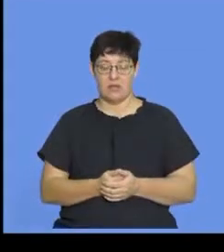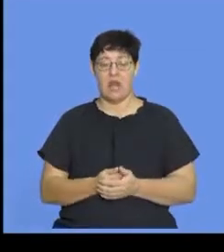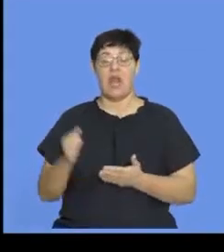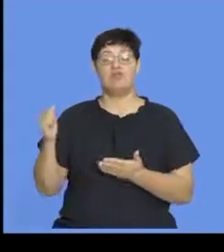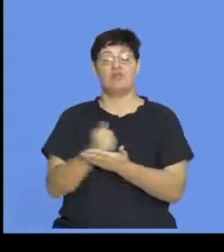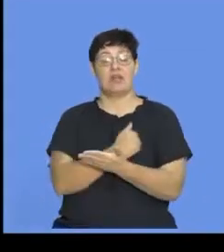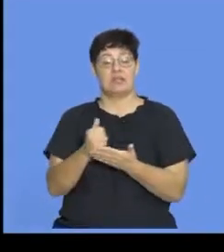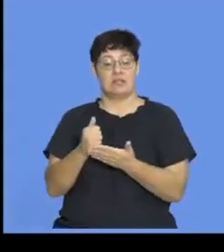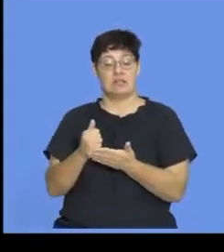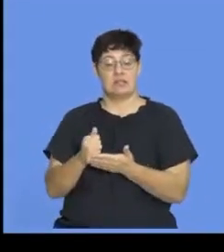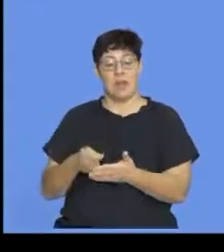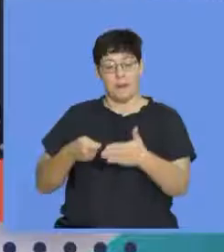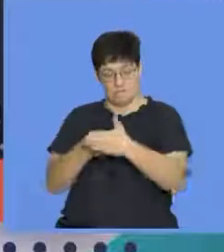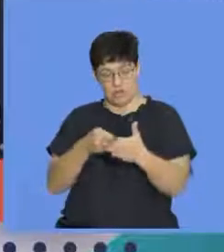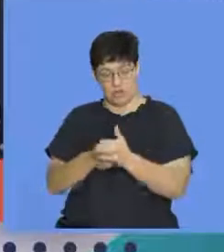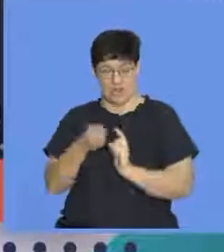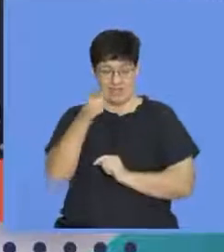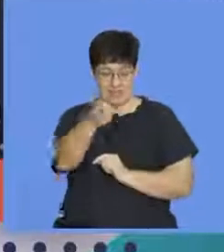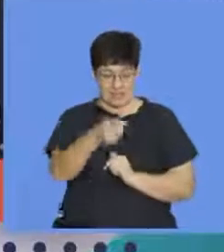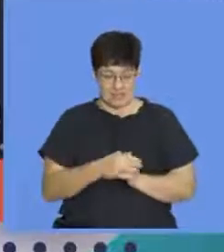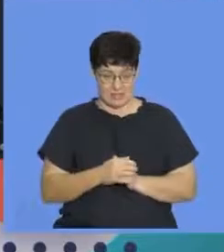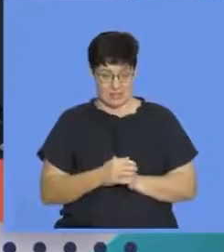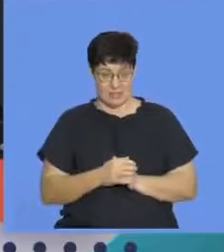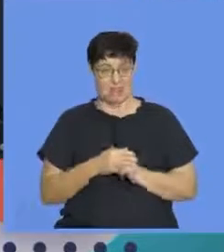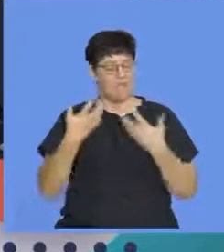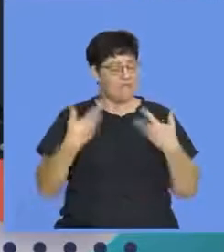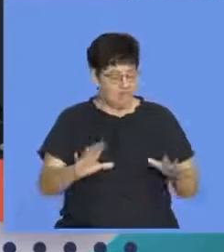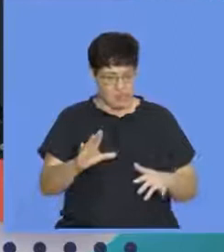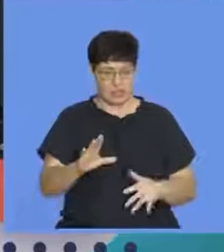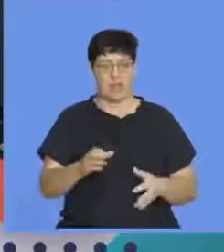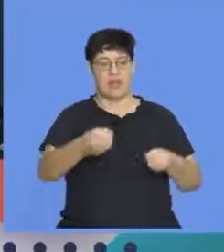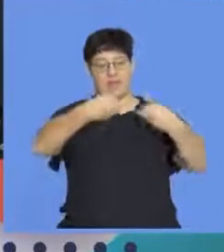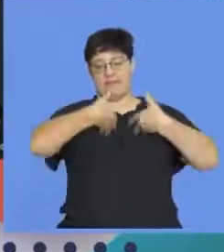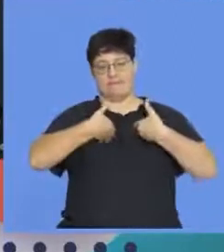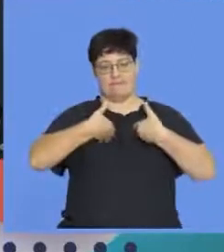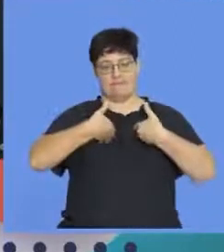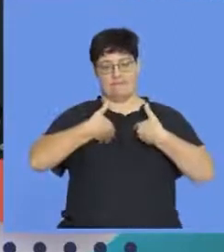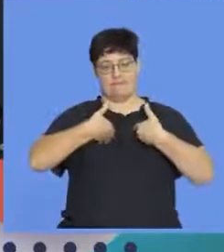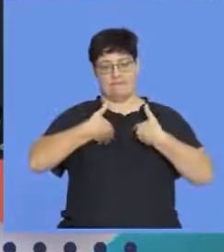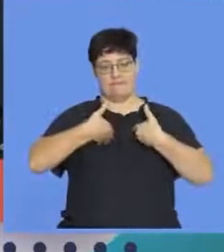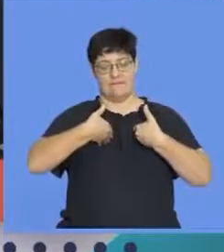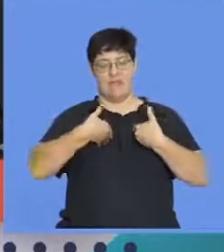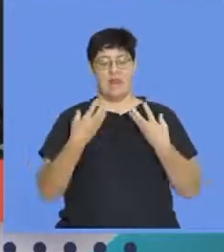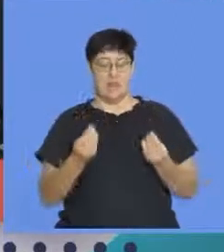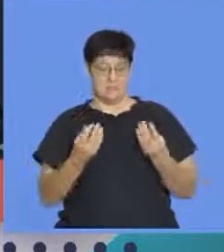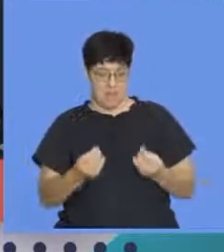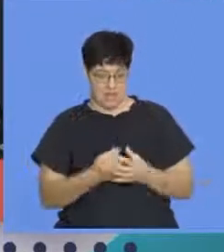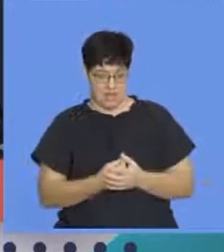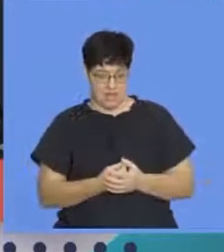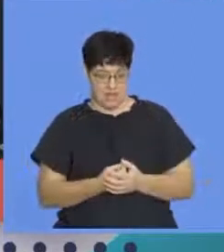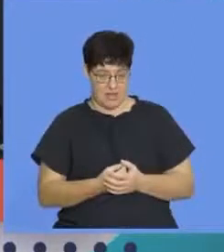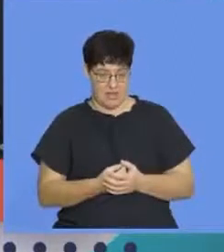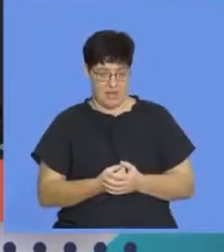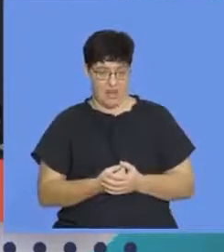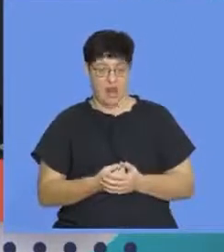purchases. In other words, they've already given you the credit purchases figure, but don't expect